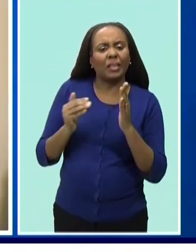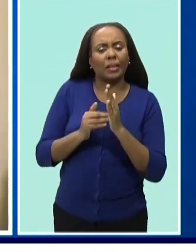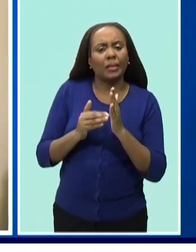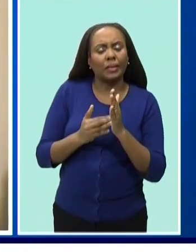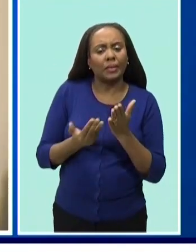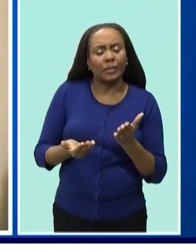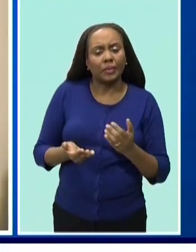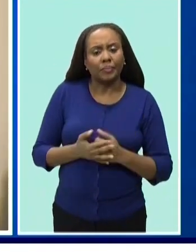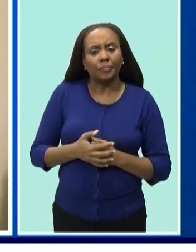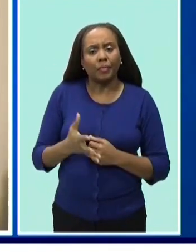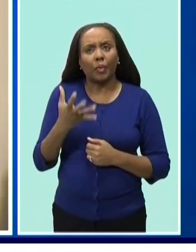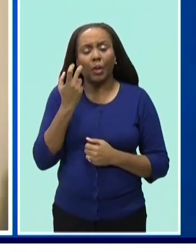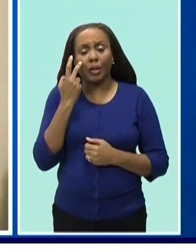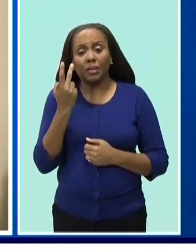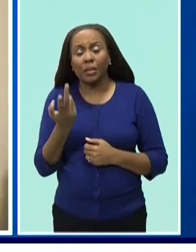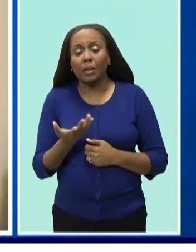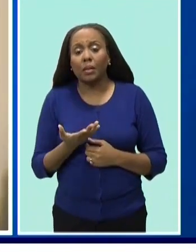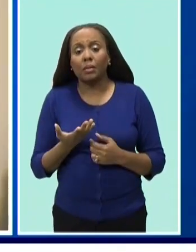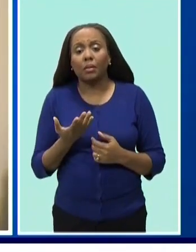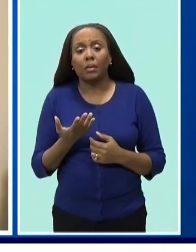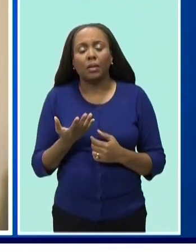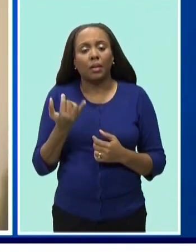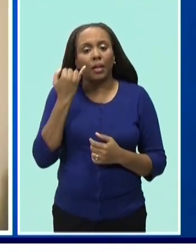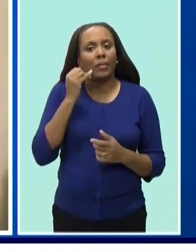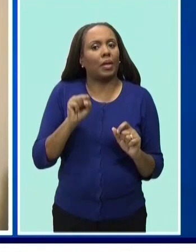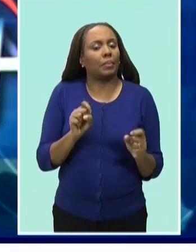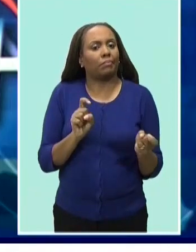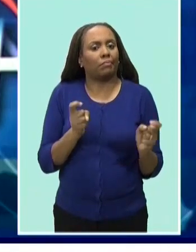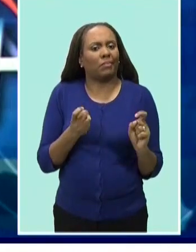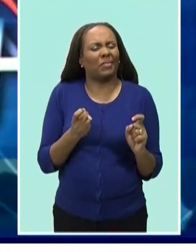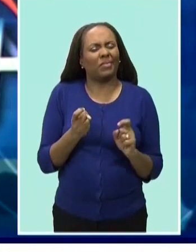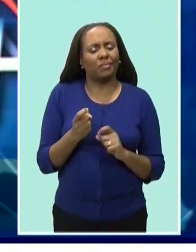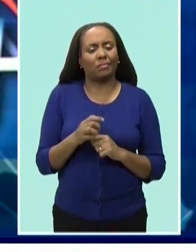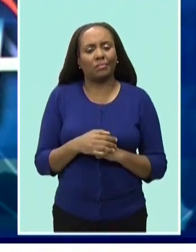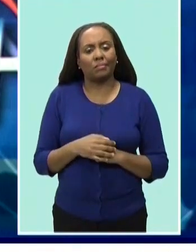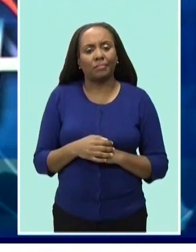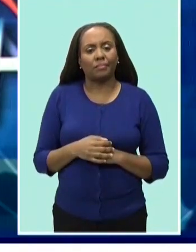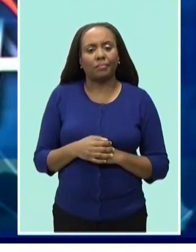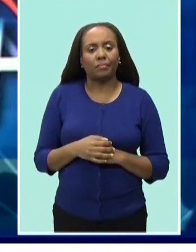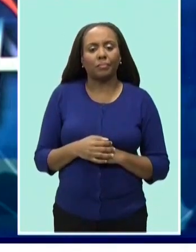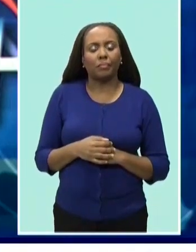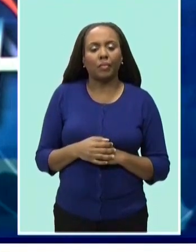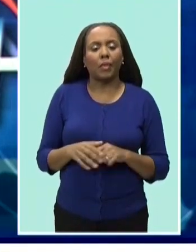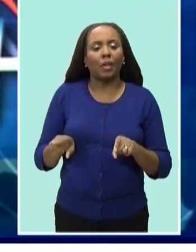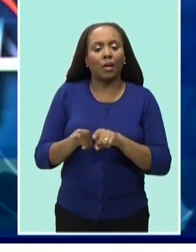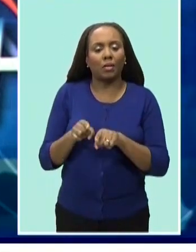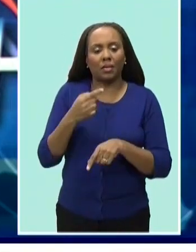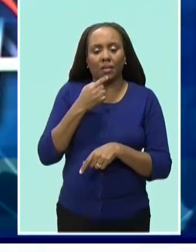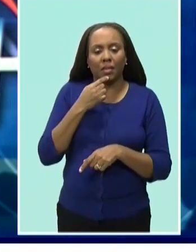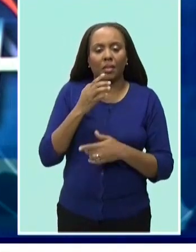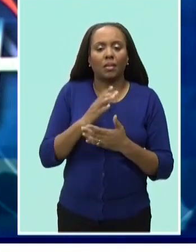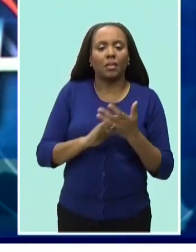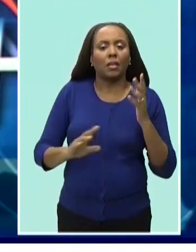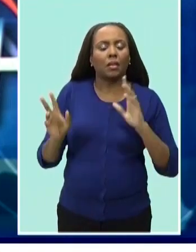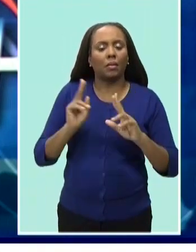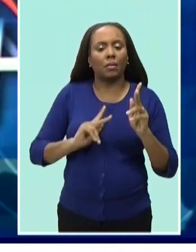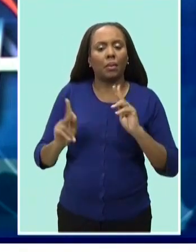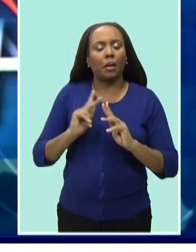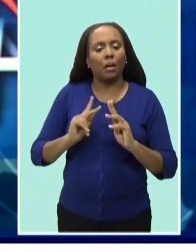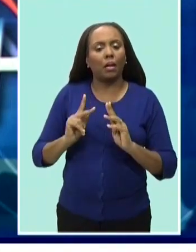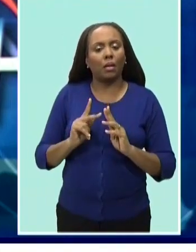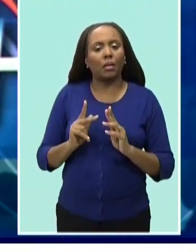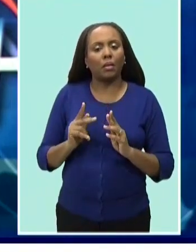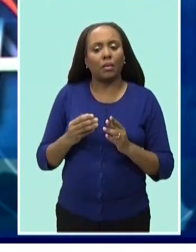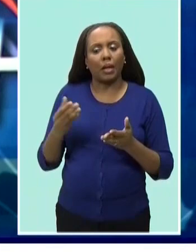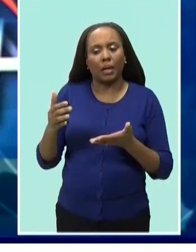how that can be changed somewhat. Senator Moore adds to the contrary, middle-income earners have come